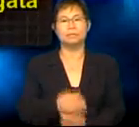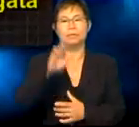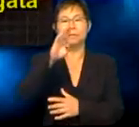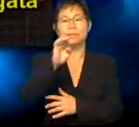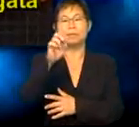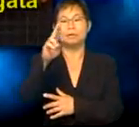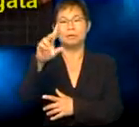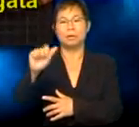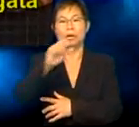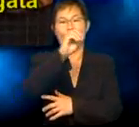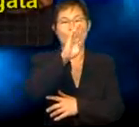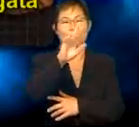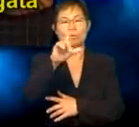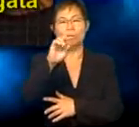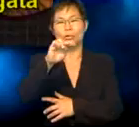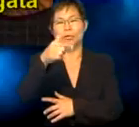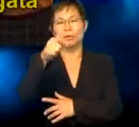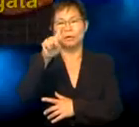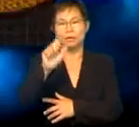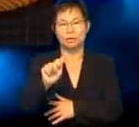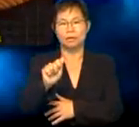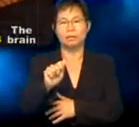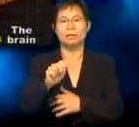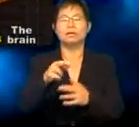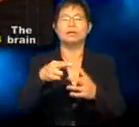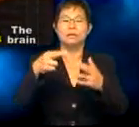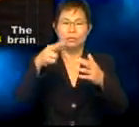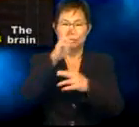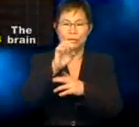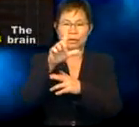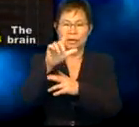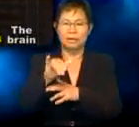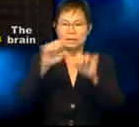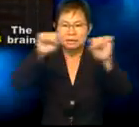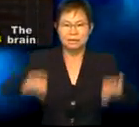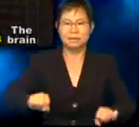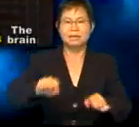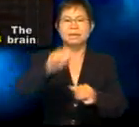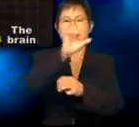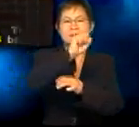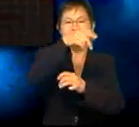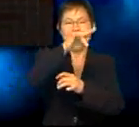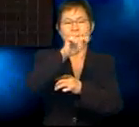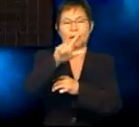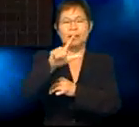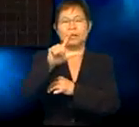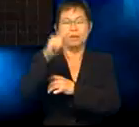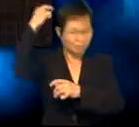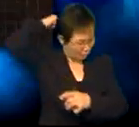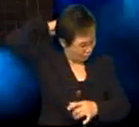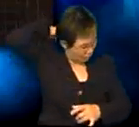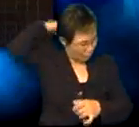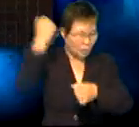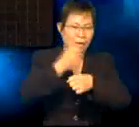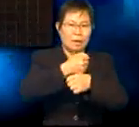Your medulla oblongata acts as a relay station between your spinal cord and your brain. It makes sure that